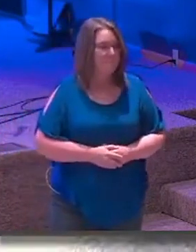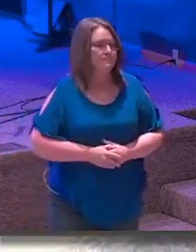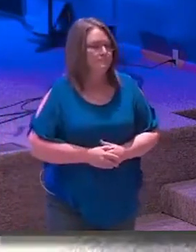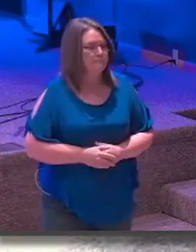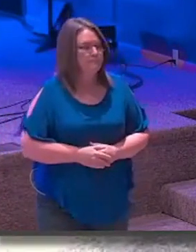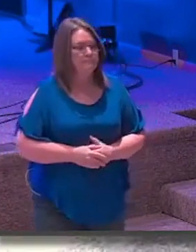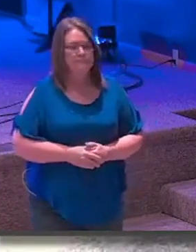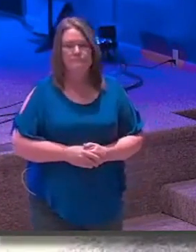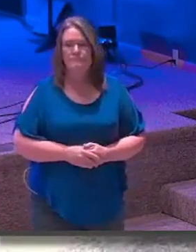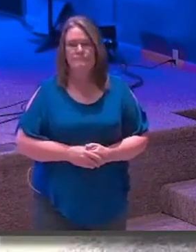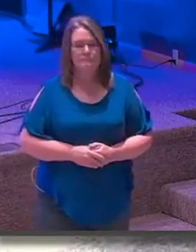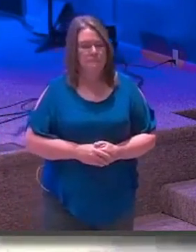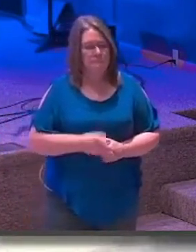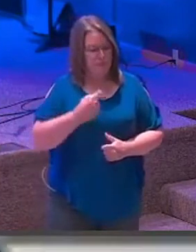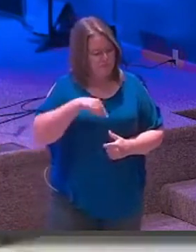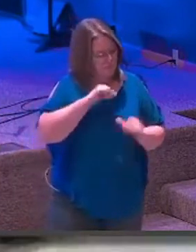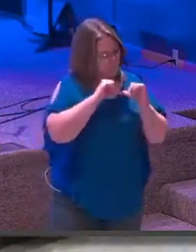And so we keep working.